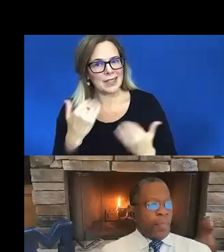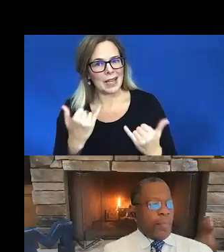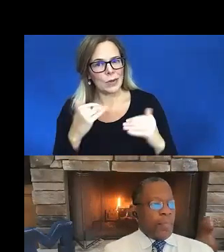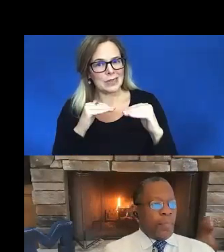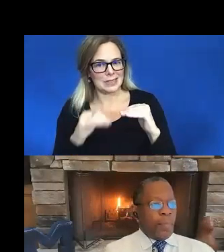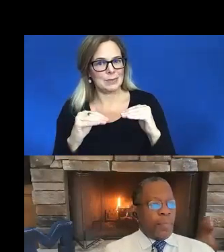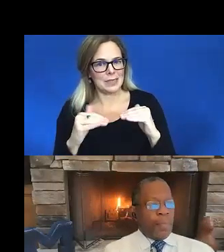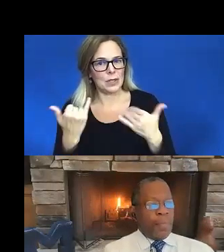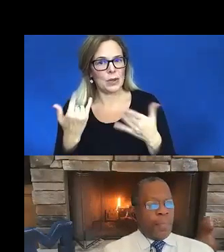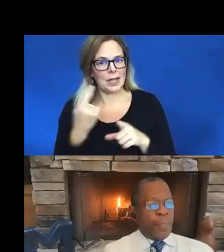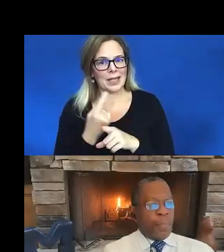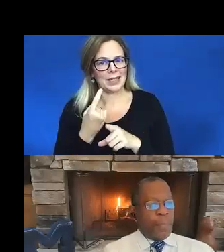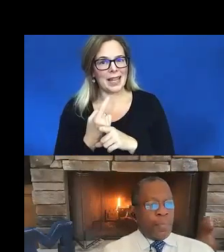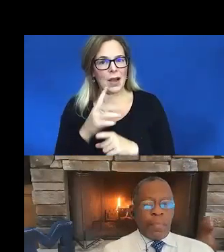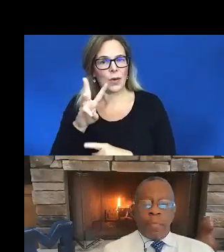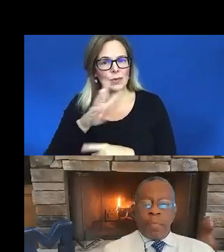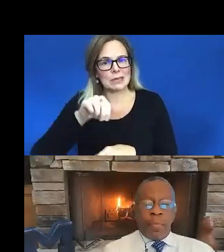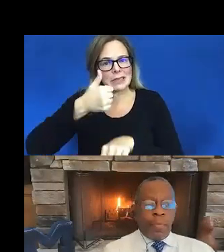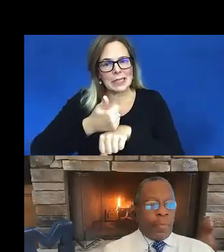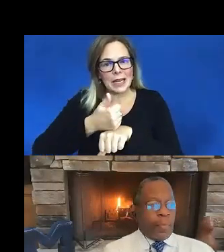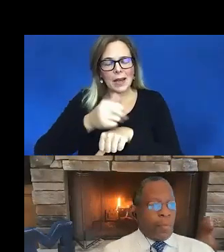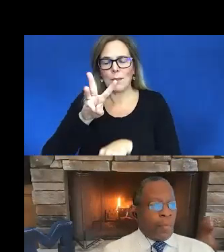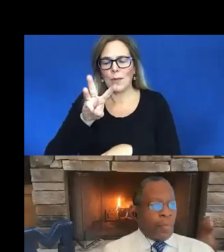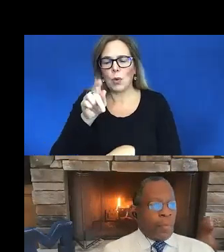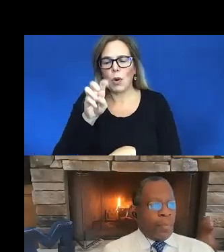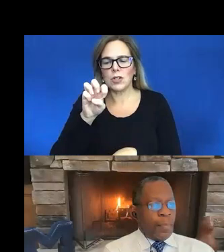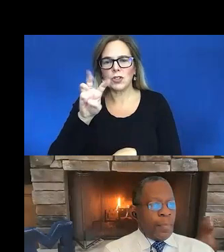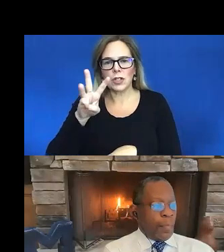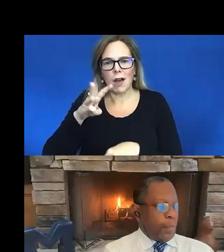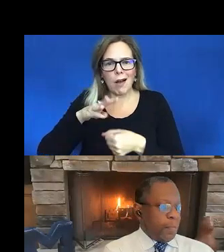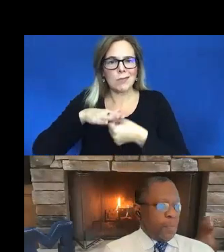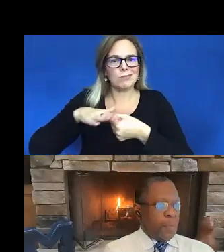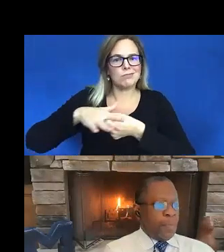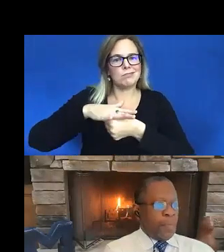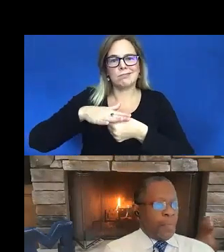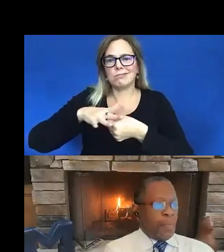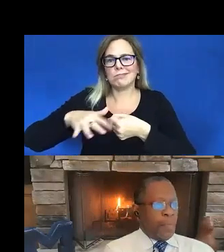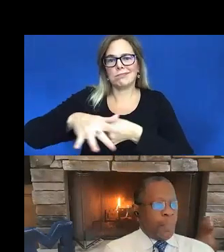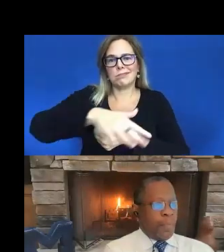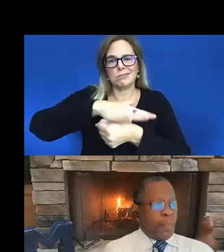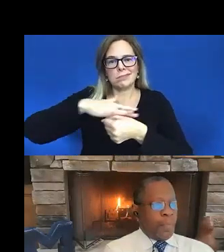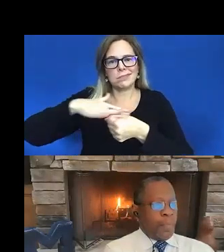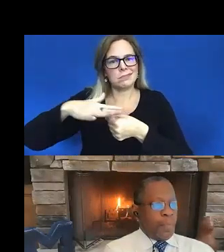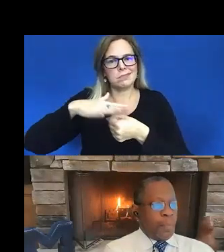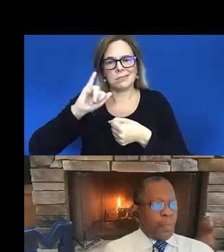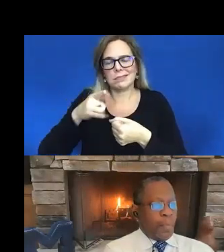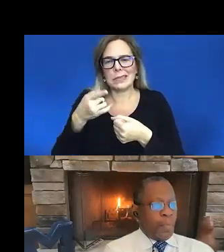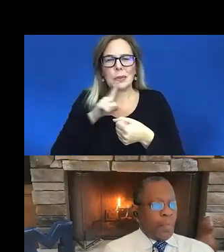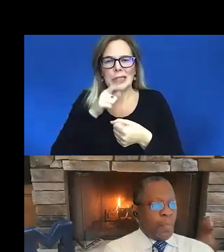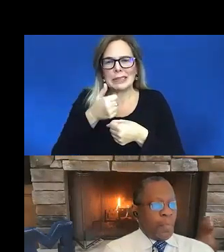in Washtenaw County and extending out just in a short region beyond Washtenaw County in some